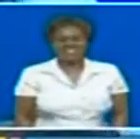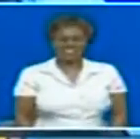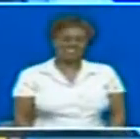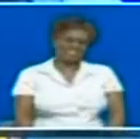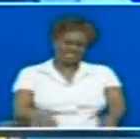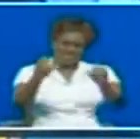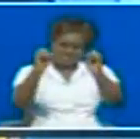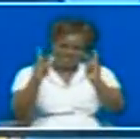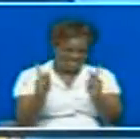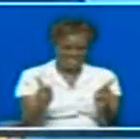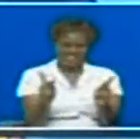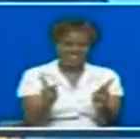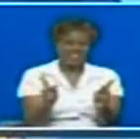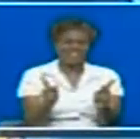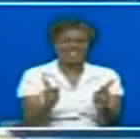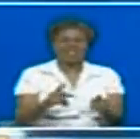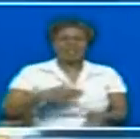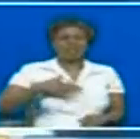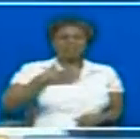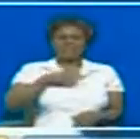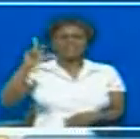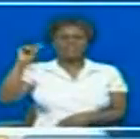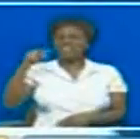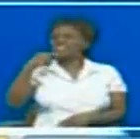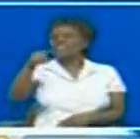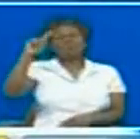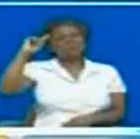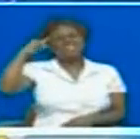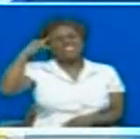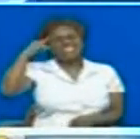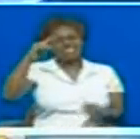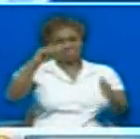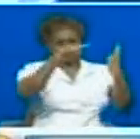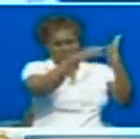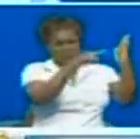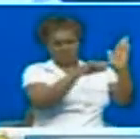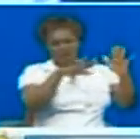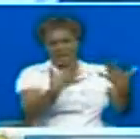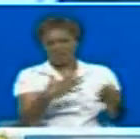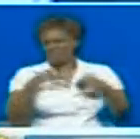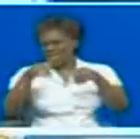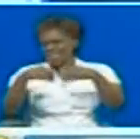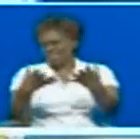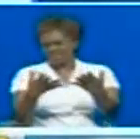Okay, so right. Please tweet me and tell me how you'd rate this guy. I would give you